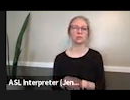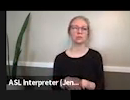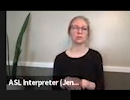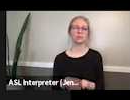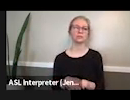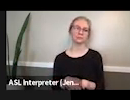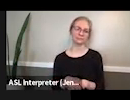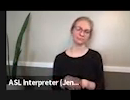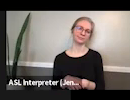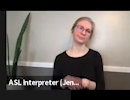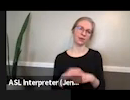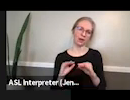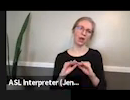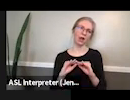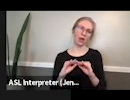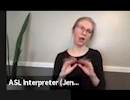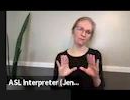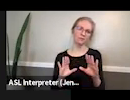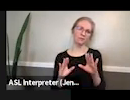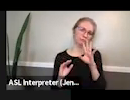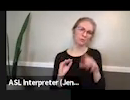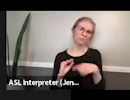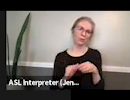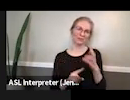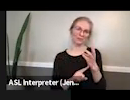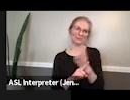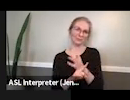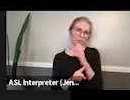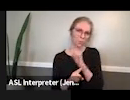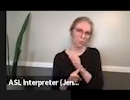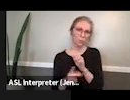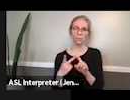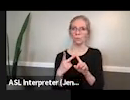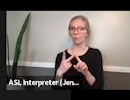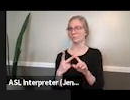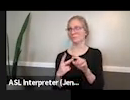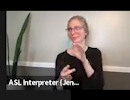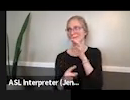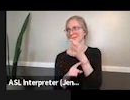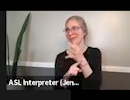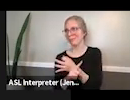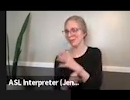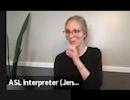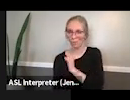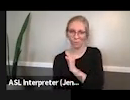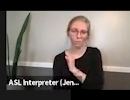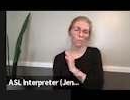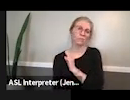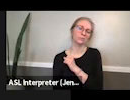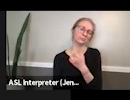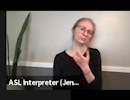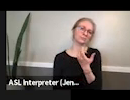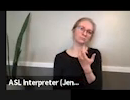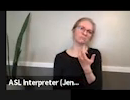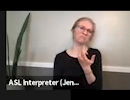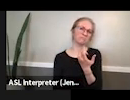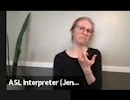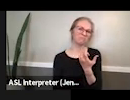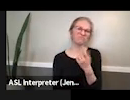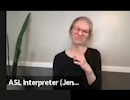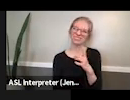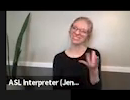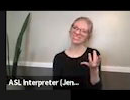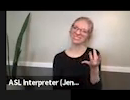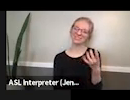obviously, when you're talking about 6 months old, 9 months old, it's much trickier. And I think this is true